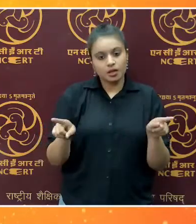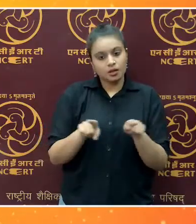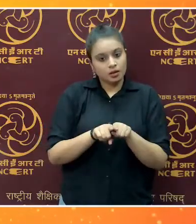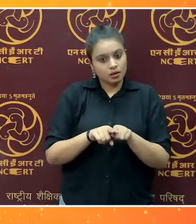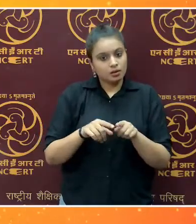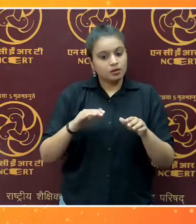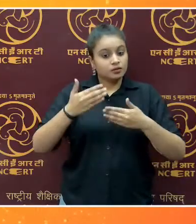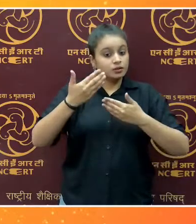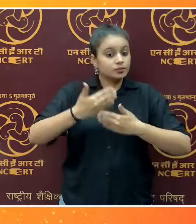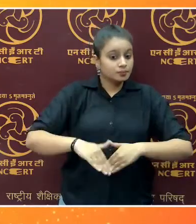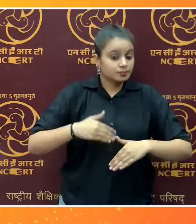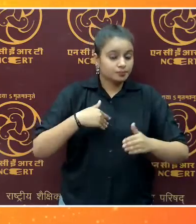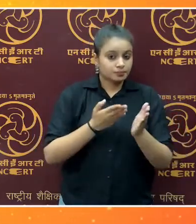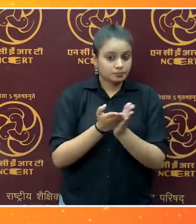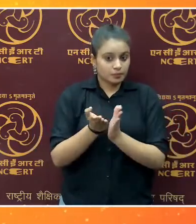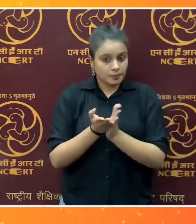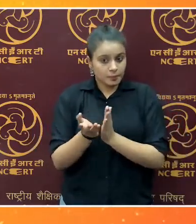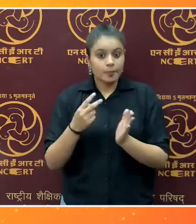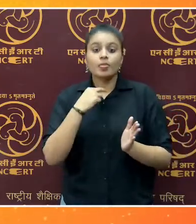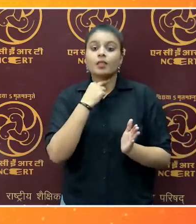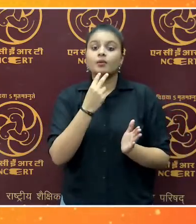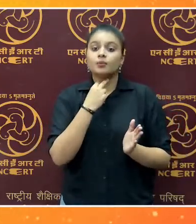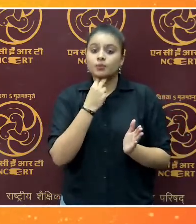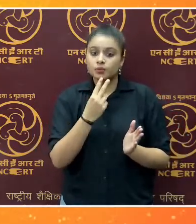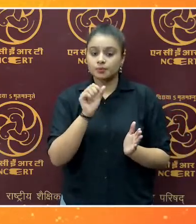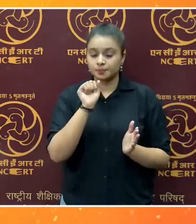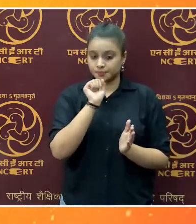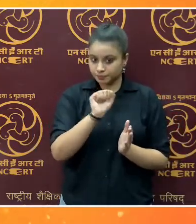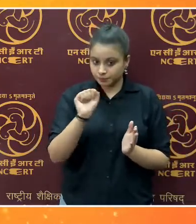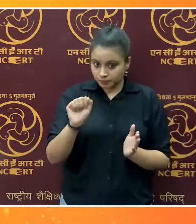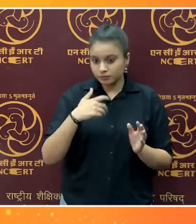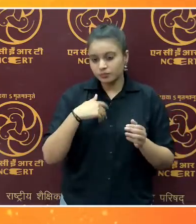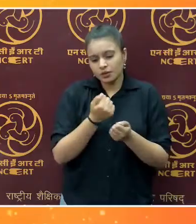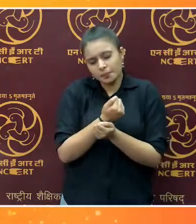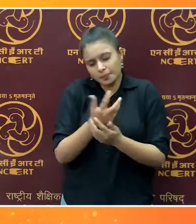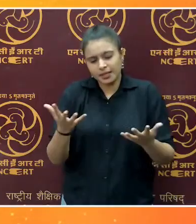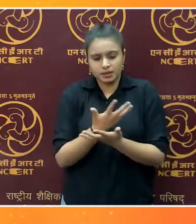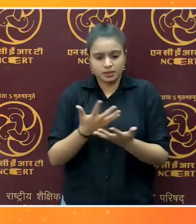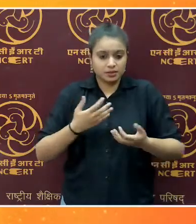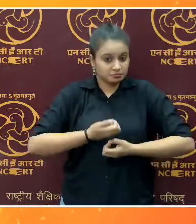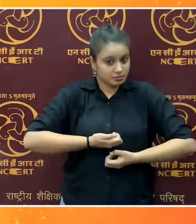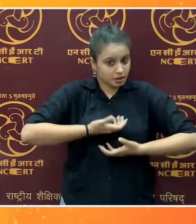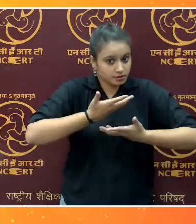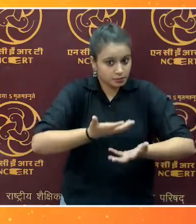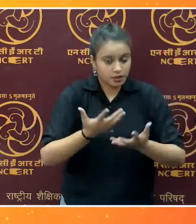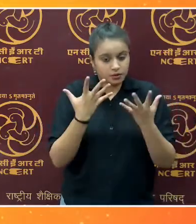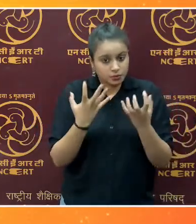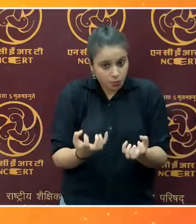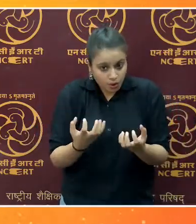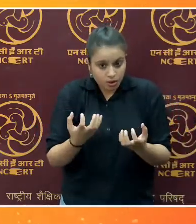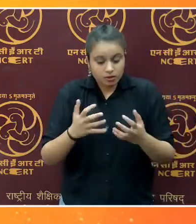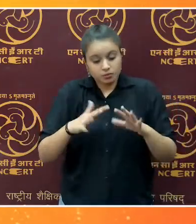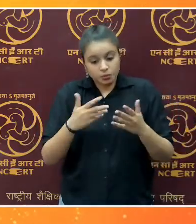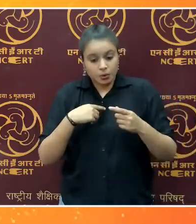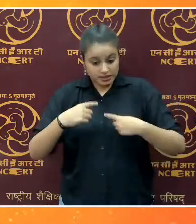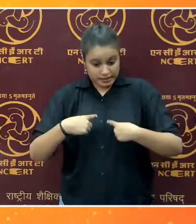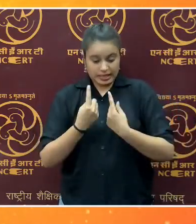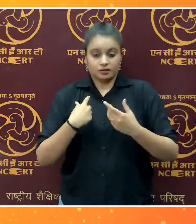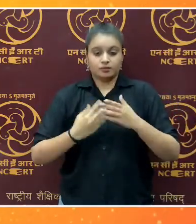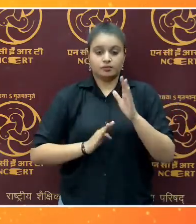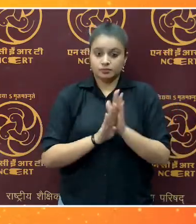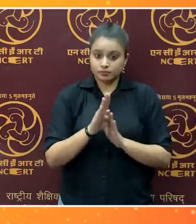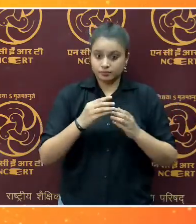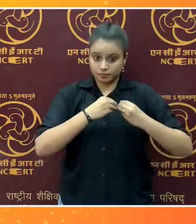a limited range of voice, they have a lot to say, and if we develop empathy and understanding towards Yes.